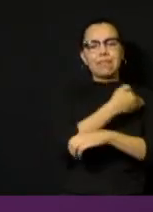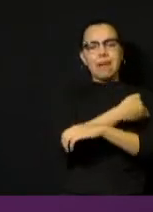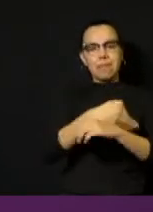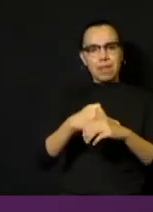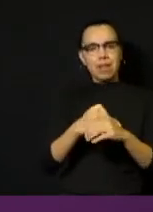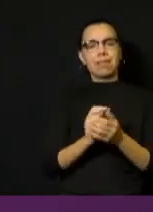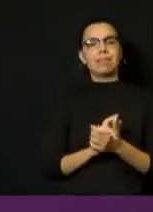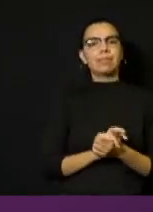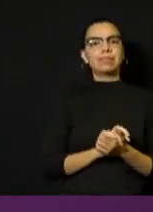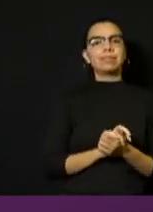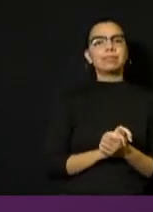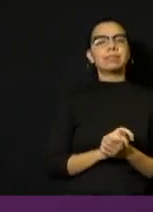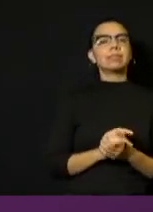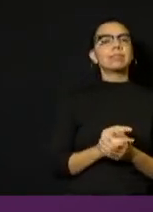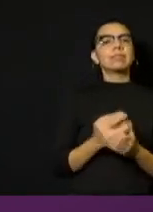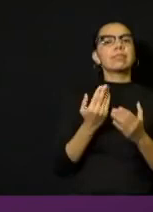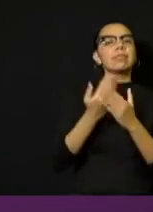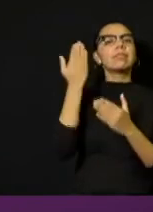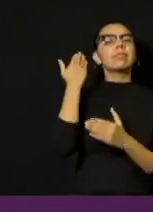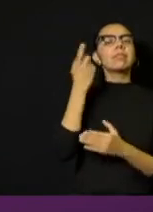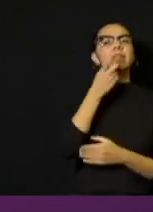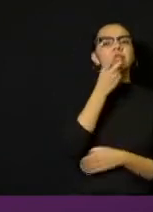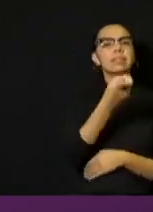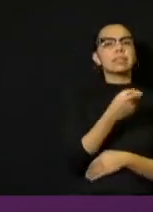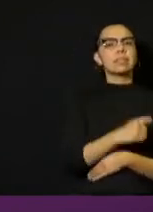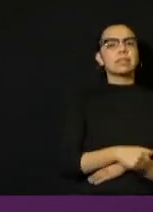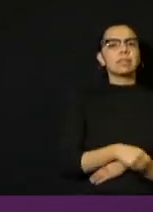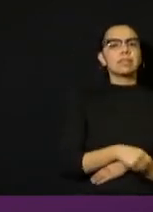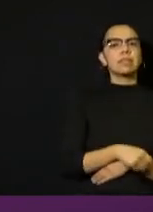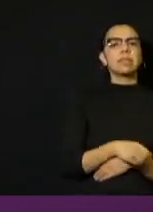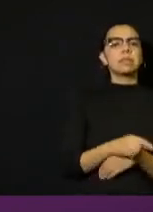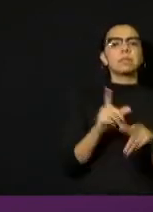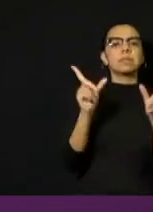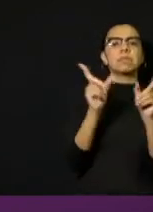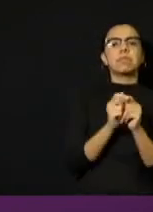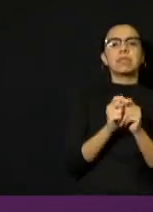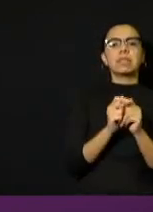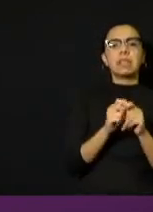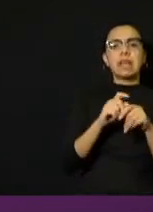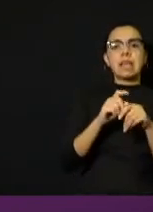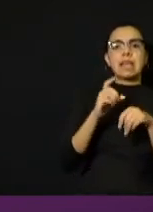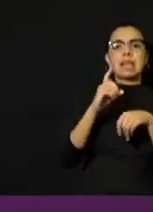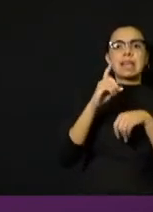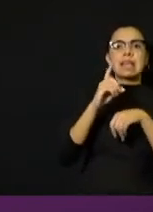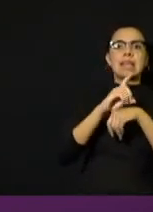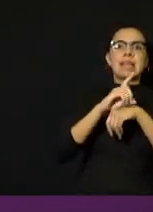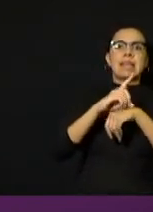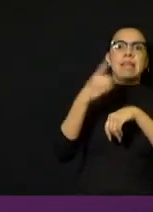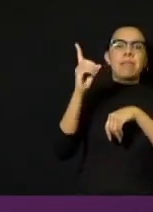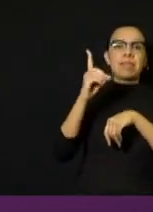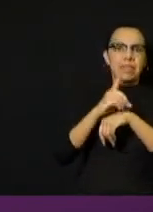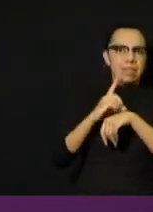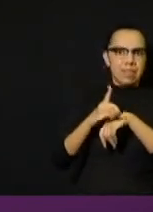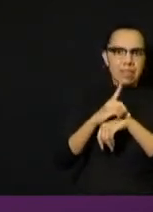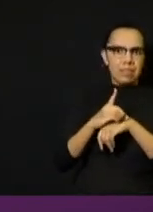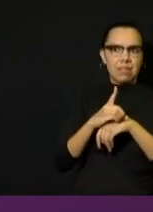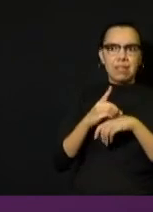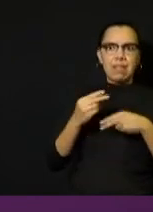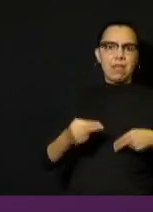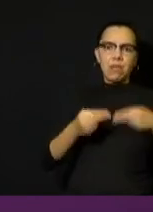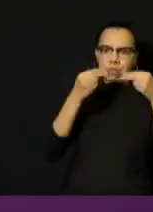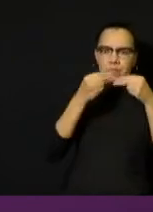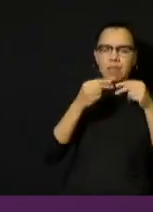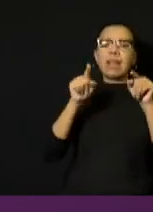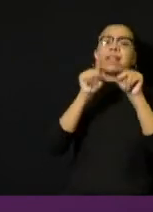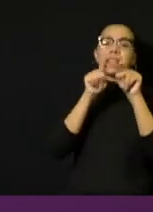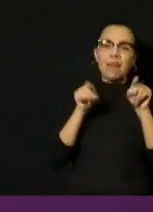As entrepreneurs, as businessmen, and as a family. Yes, you're right. You need to be diamond not only in